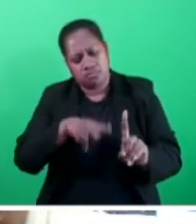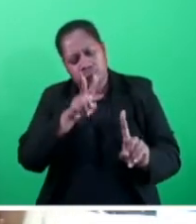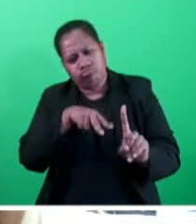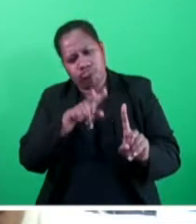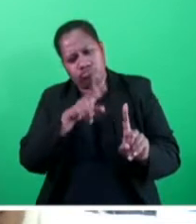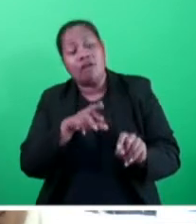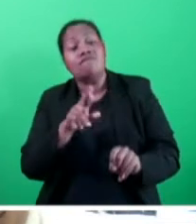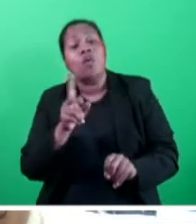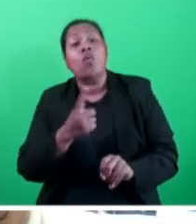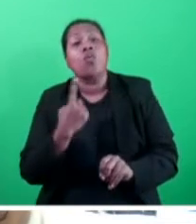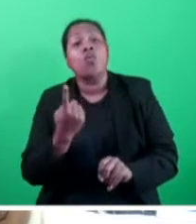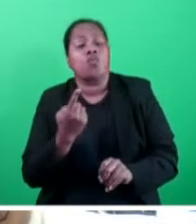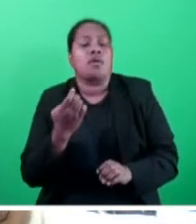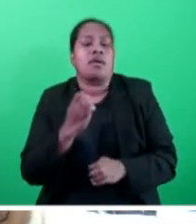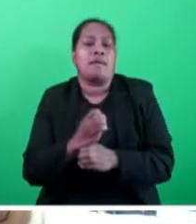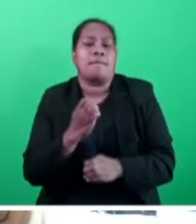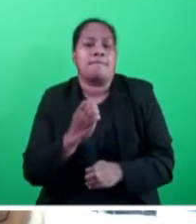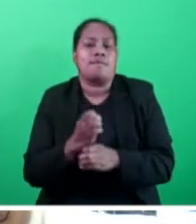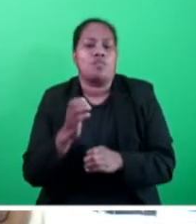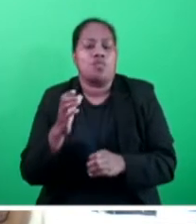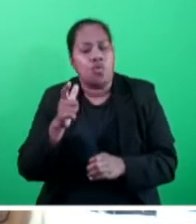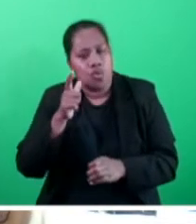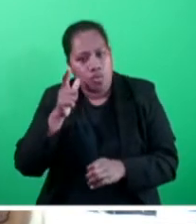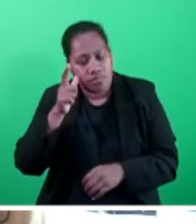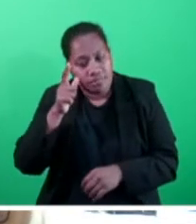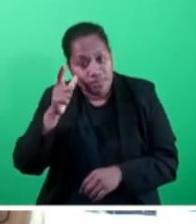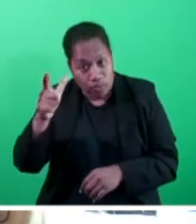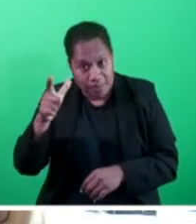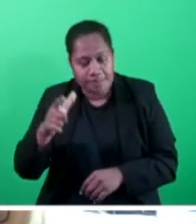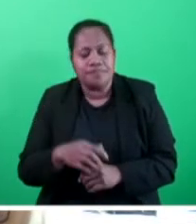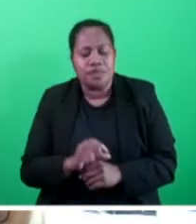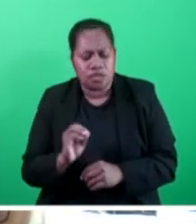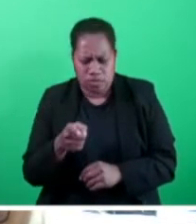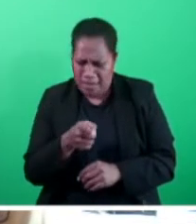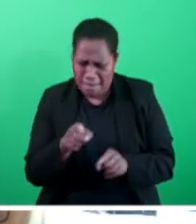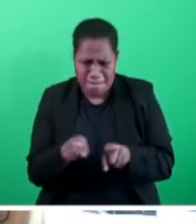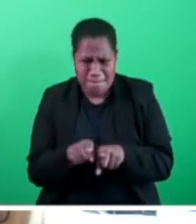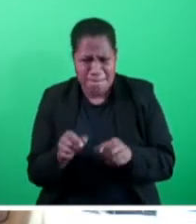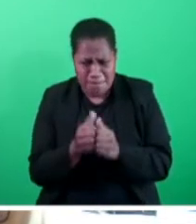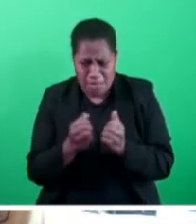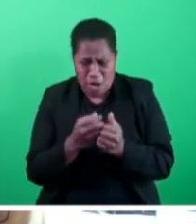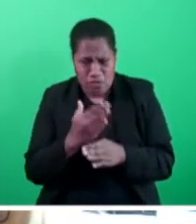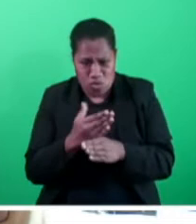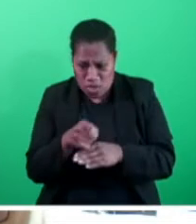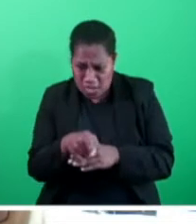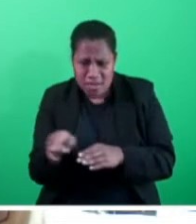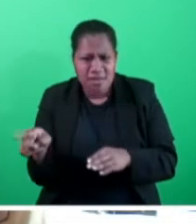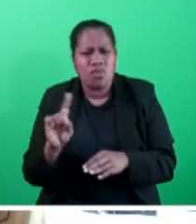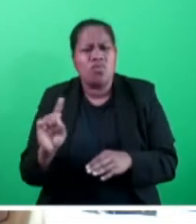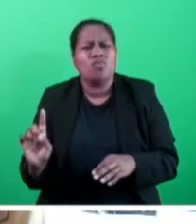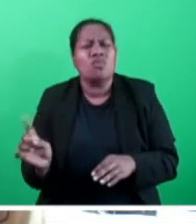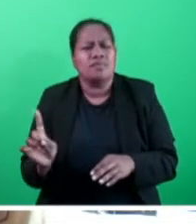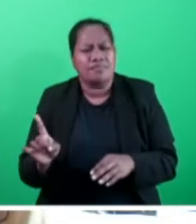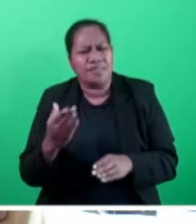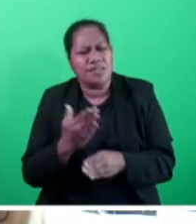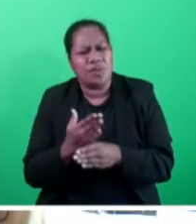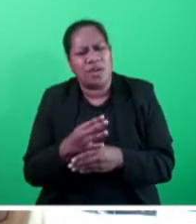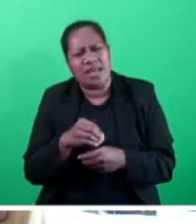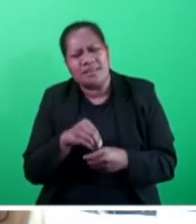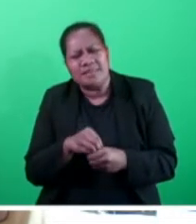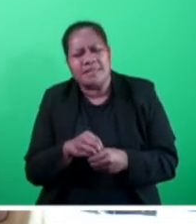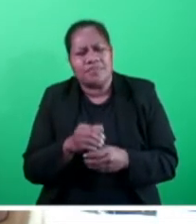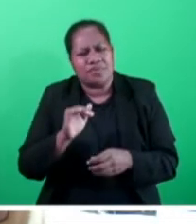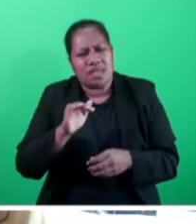out, Mr. Speaker, many of these employed as casual laborers, housekeepers, or gardeners are done